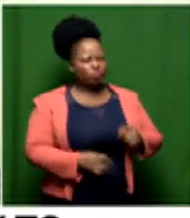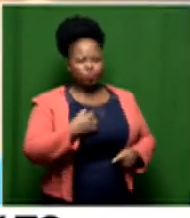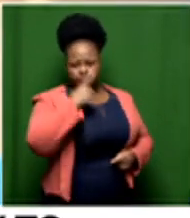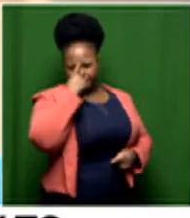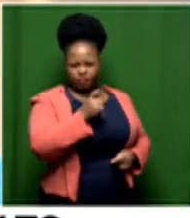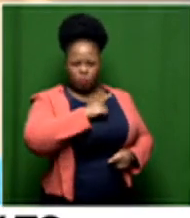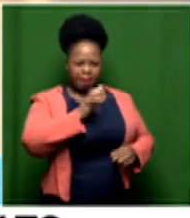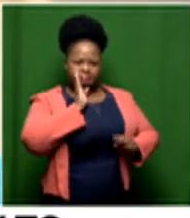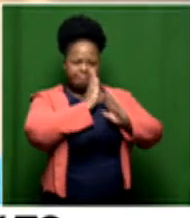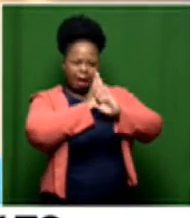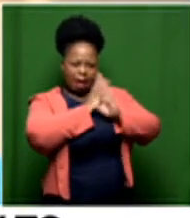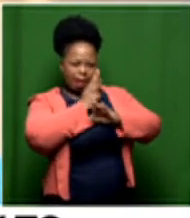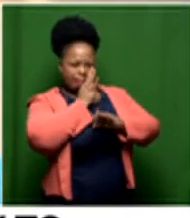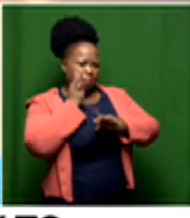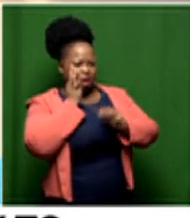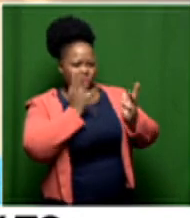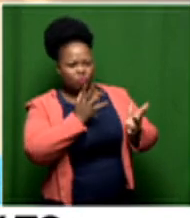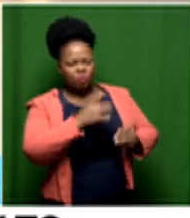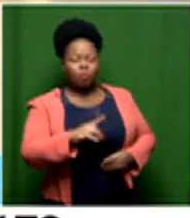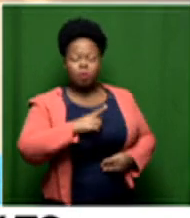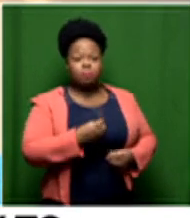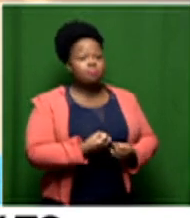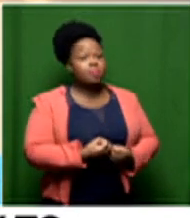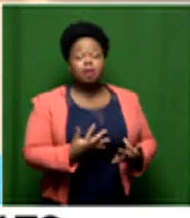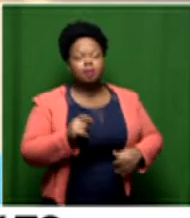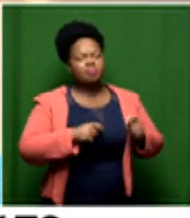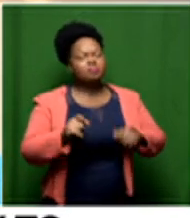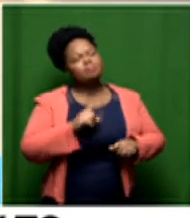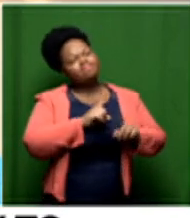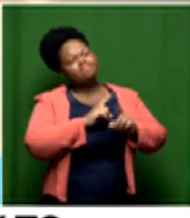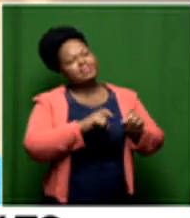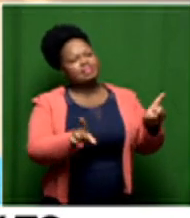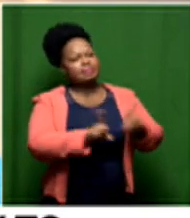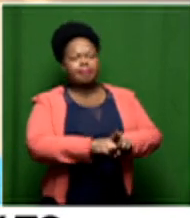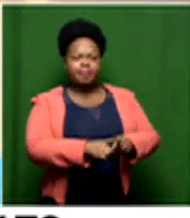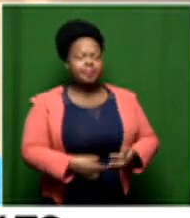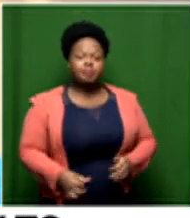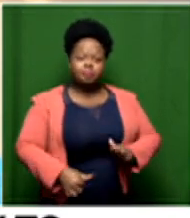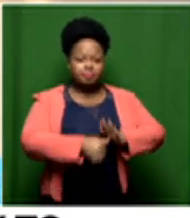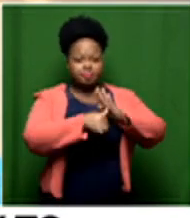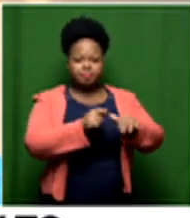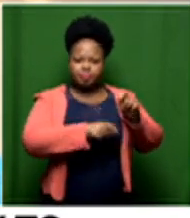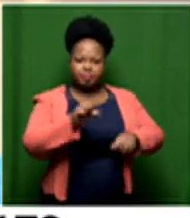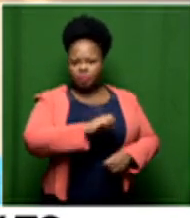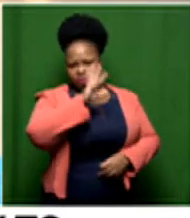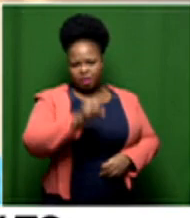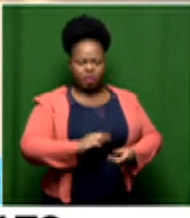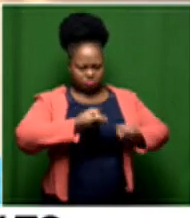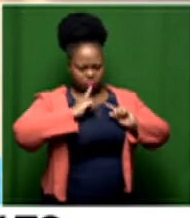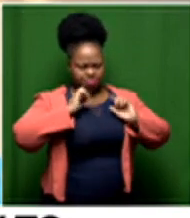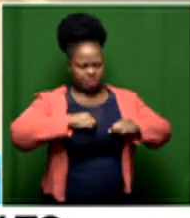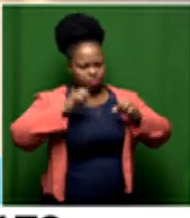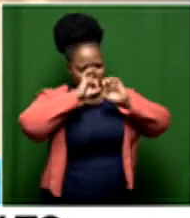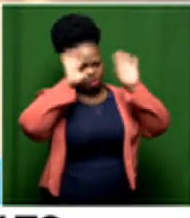behind the secrecy? Because, I mean, these are questions that are so important for South Africans to have answered. And,